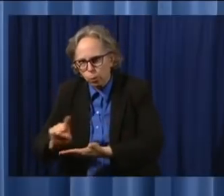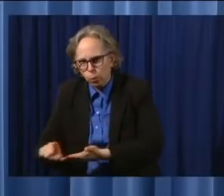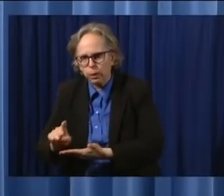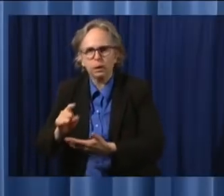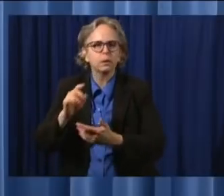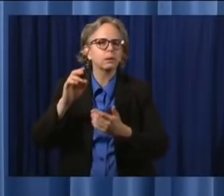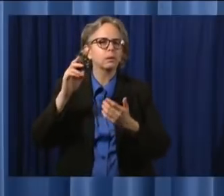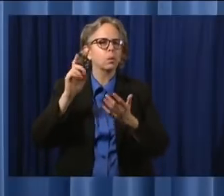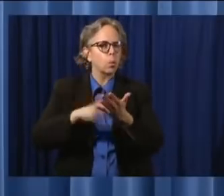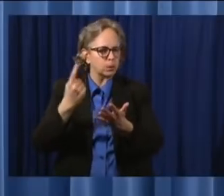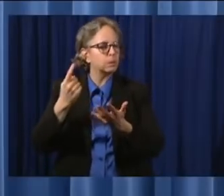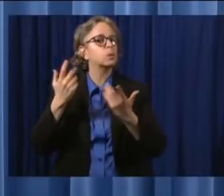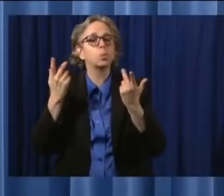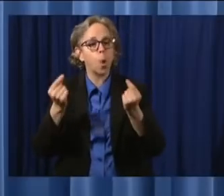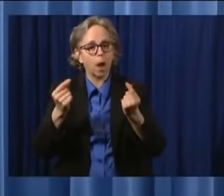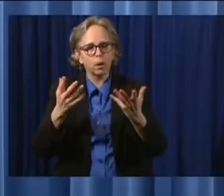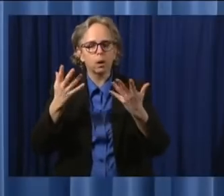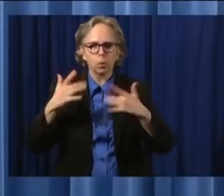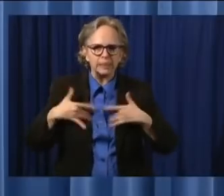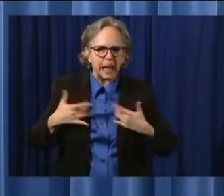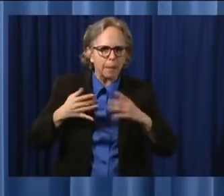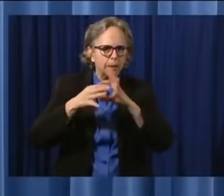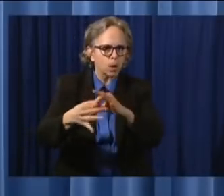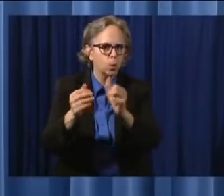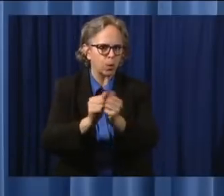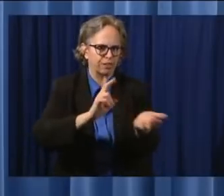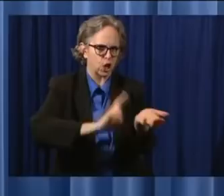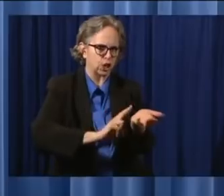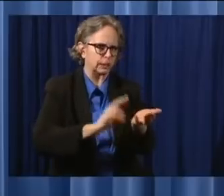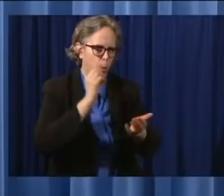that is going. Let me also